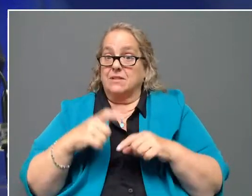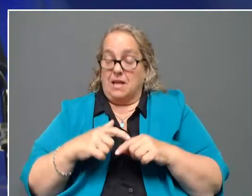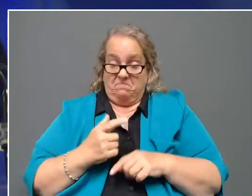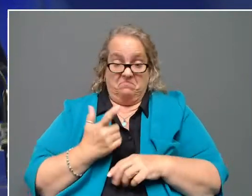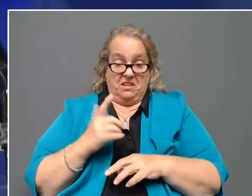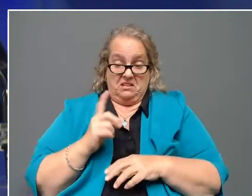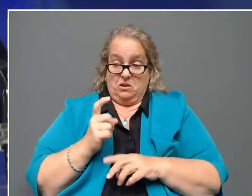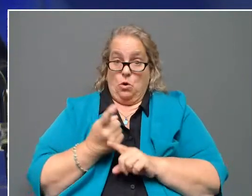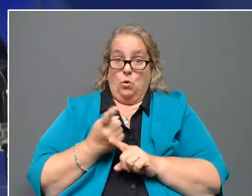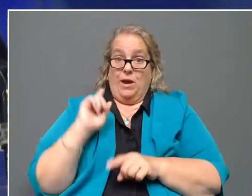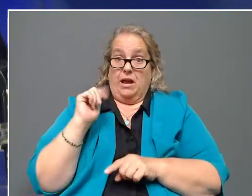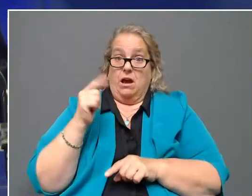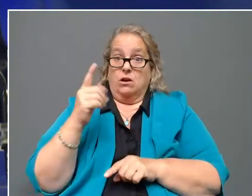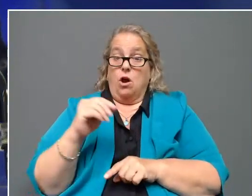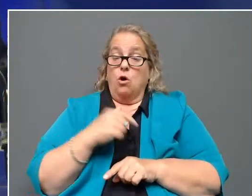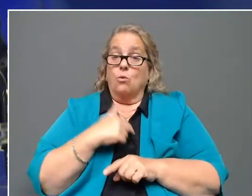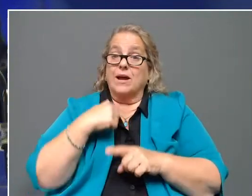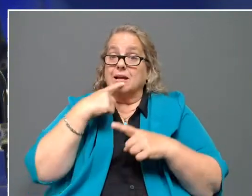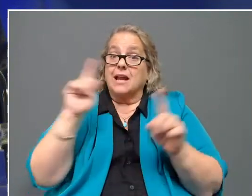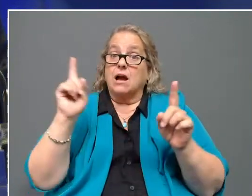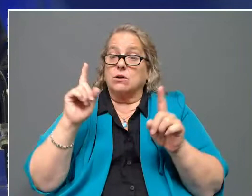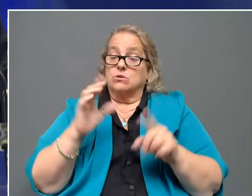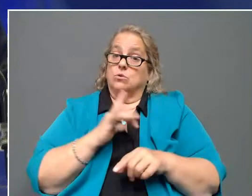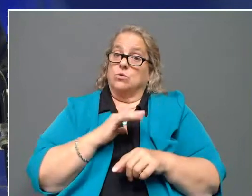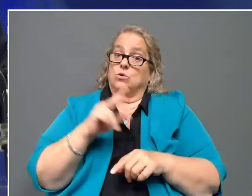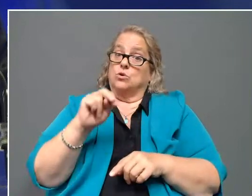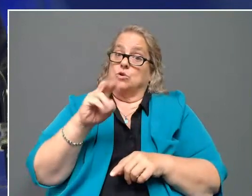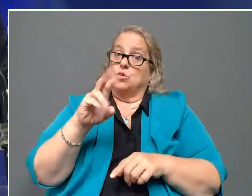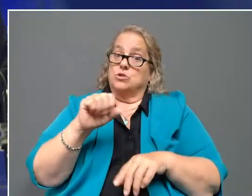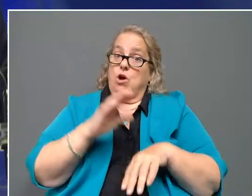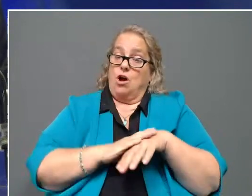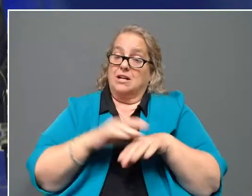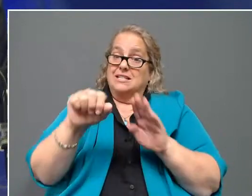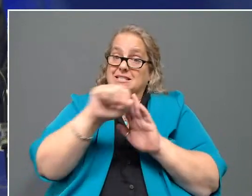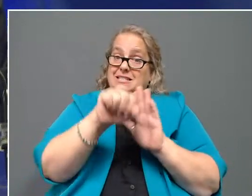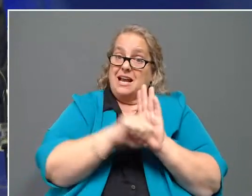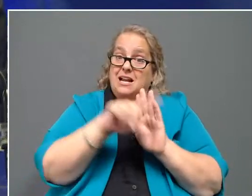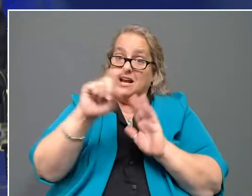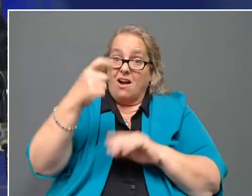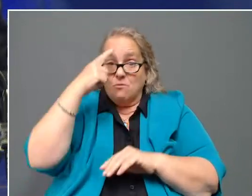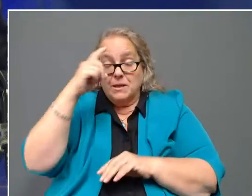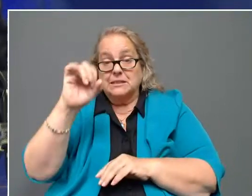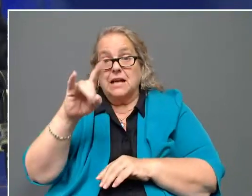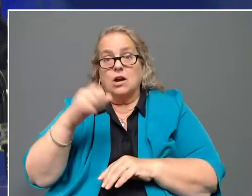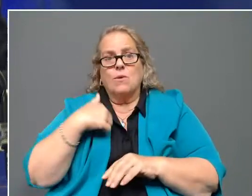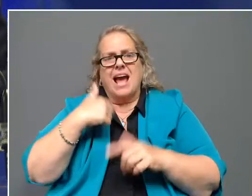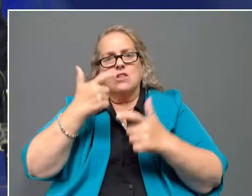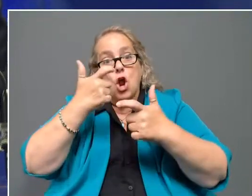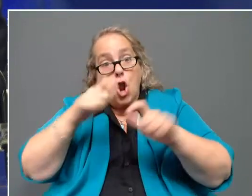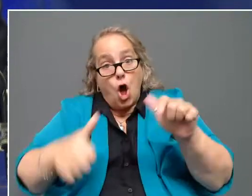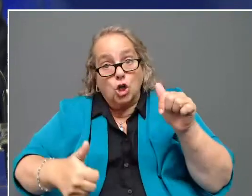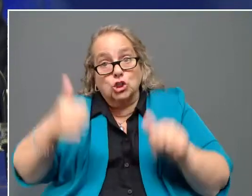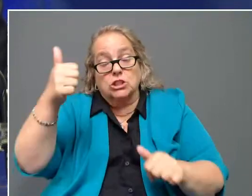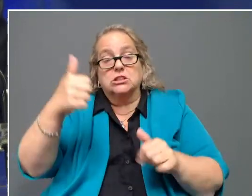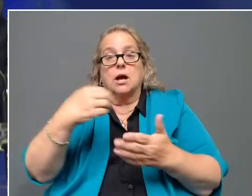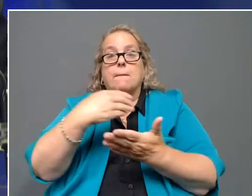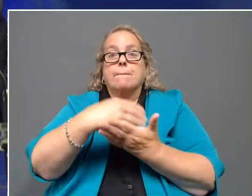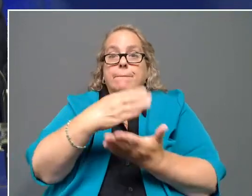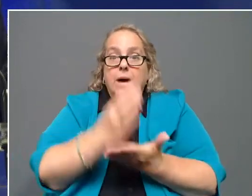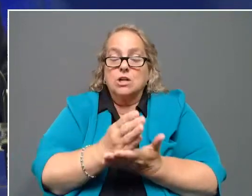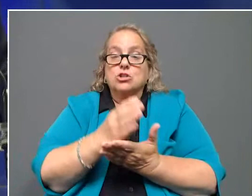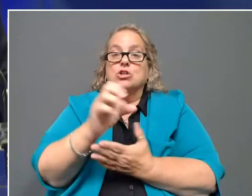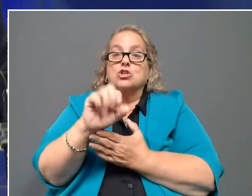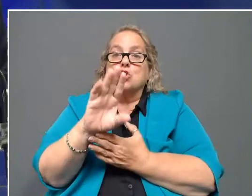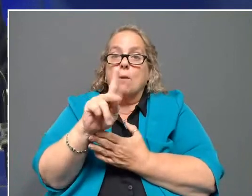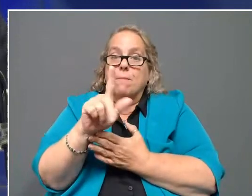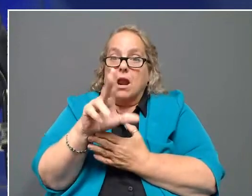announced some incredible news, at least on the state government side. We had the largest budget surplus in our history in